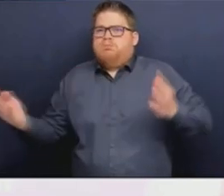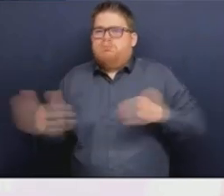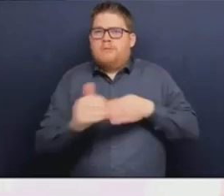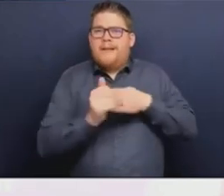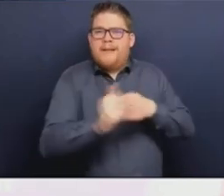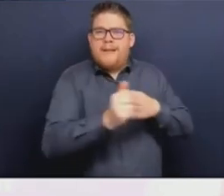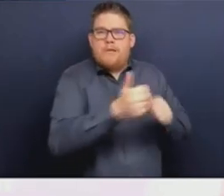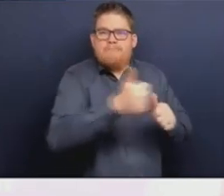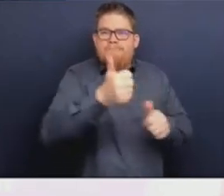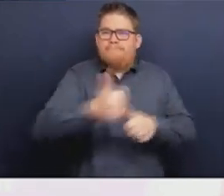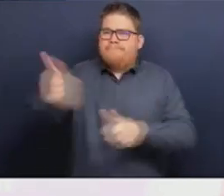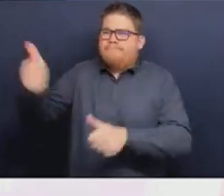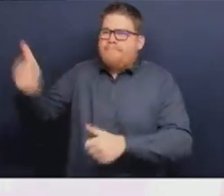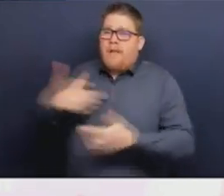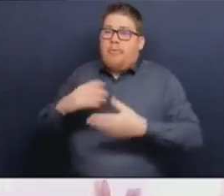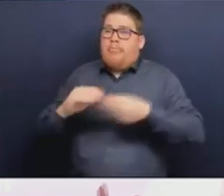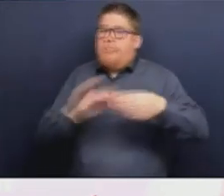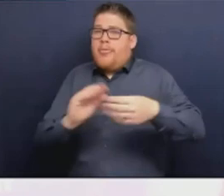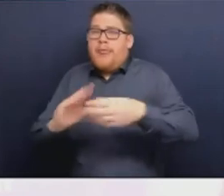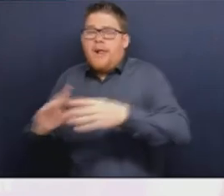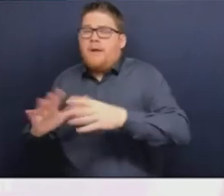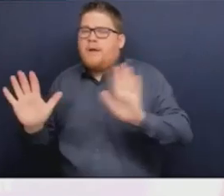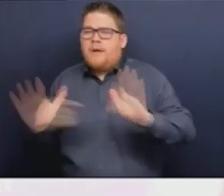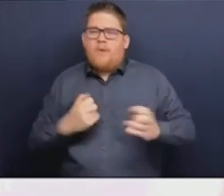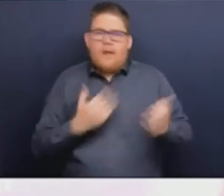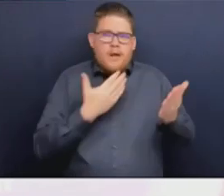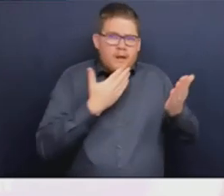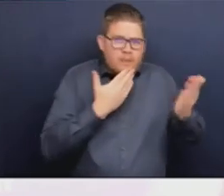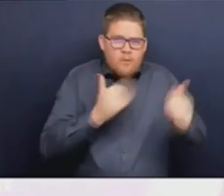to, as we say, big them up.